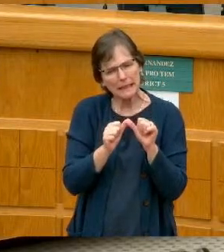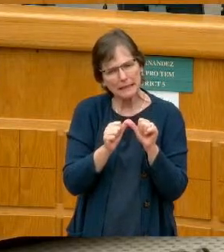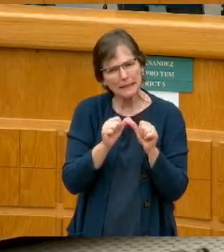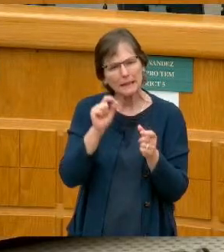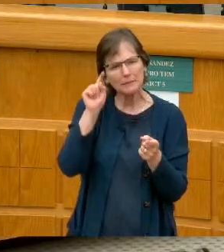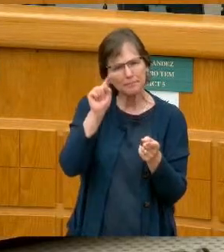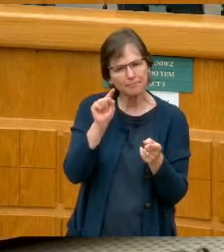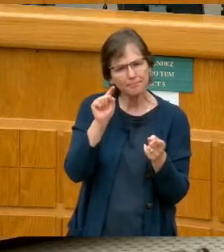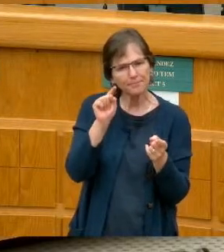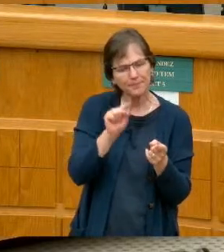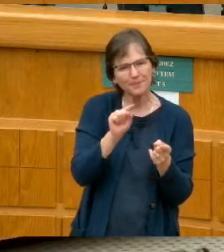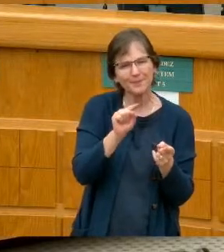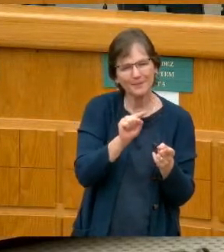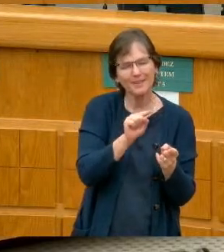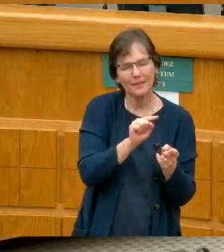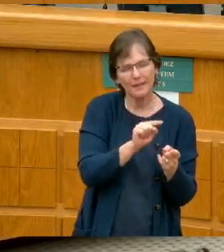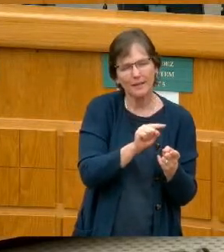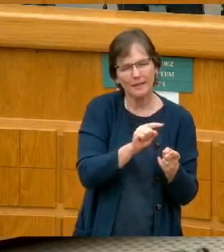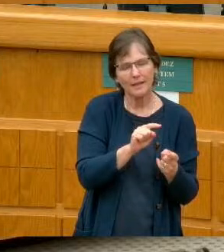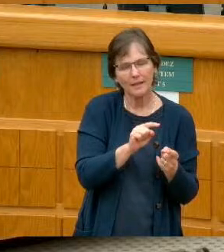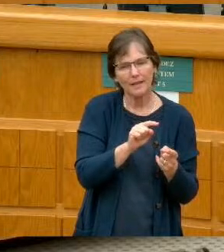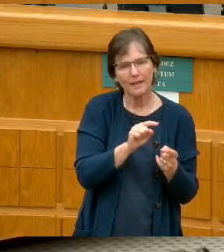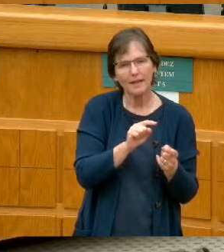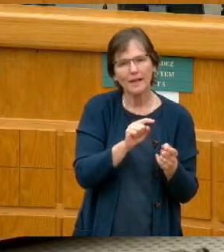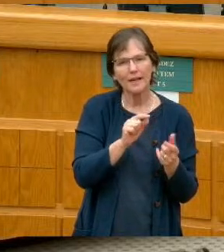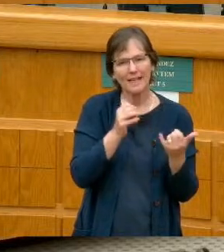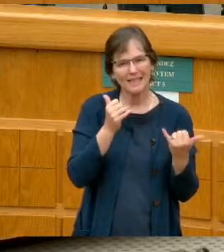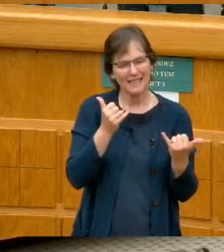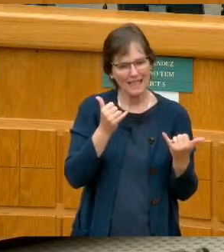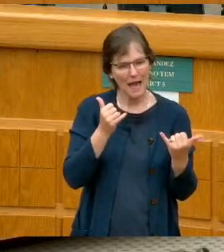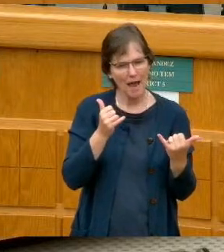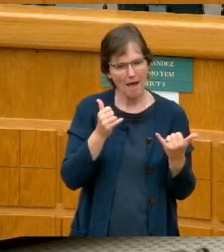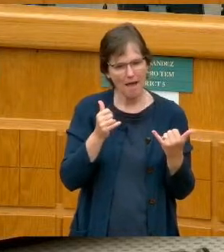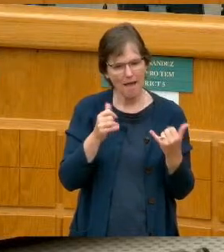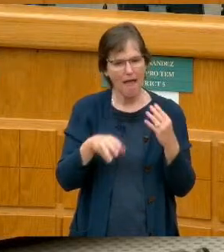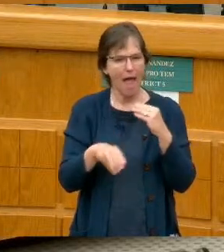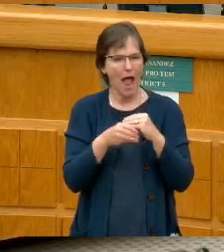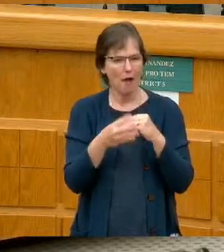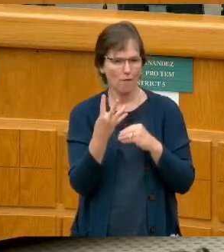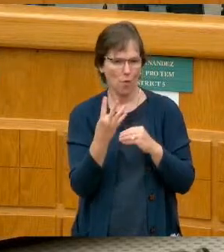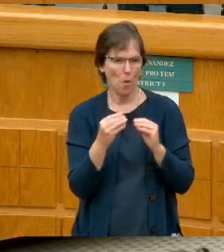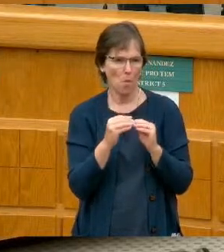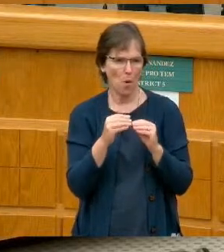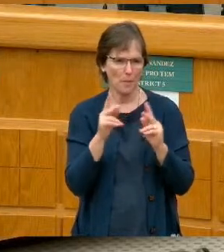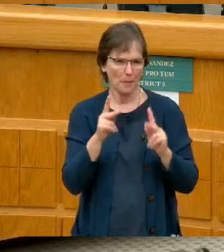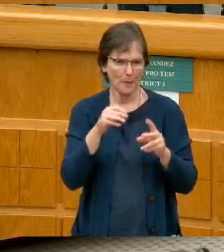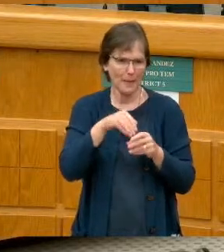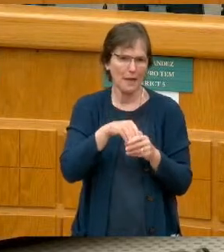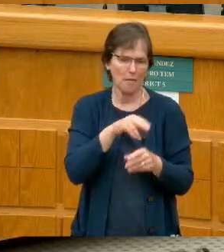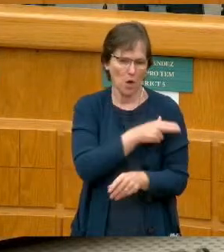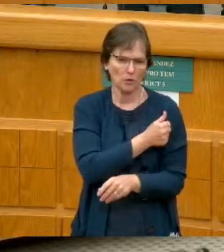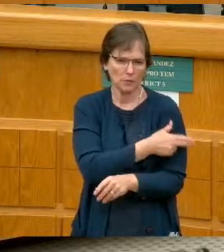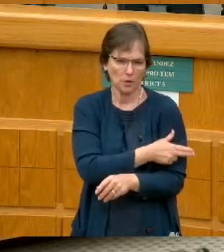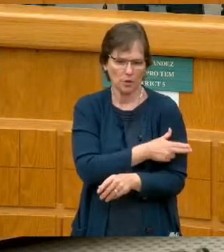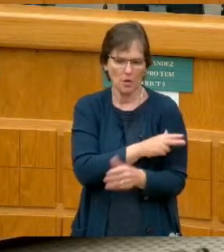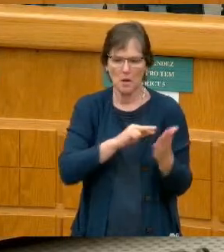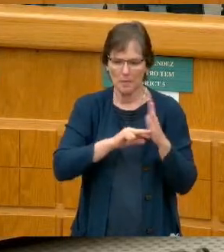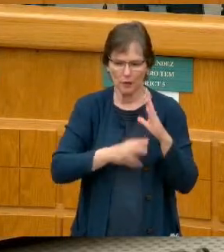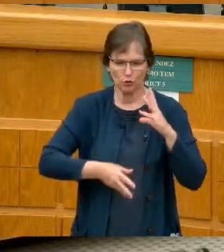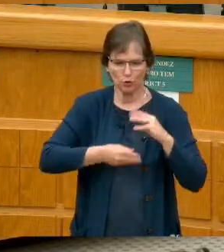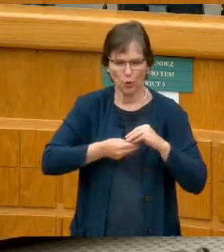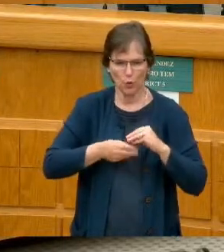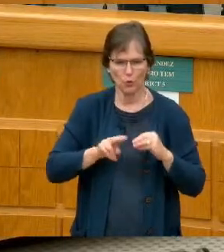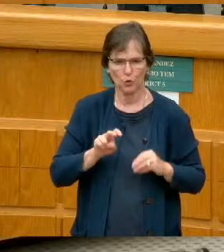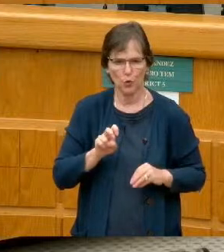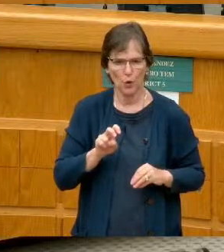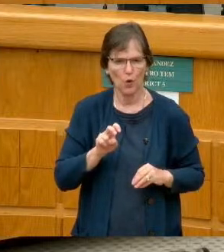lower than what it was. We did have 4 additional persons in the hospital today, so 234 in the hospital. Yesterday it